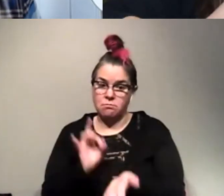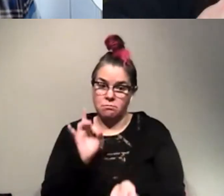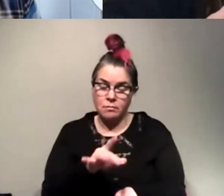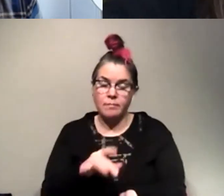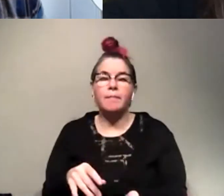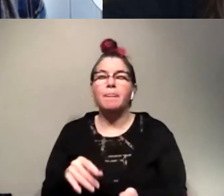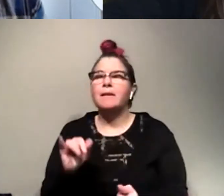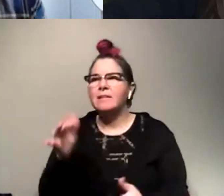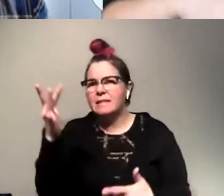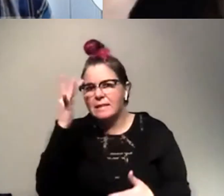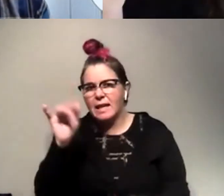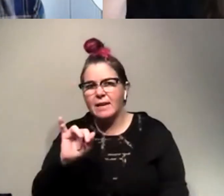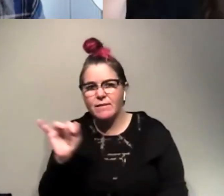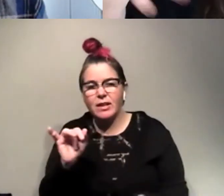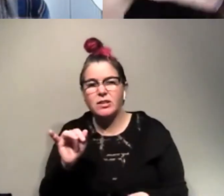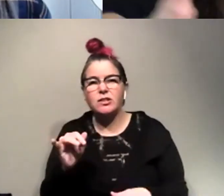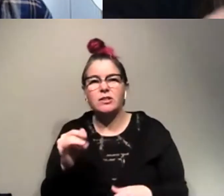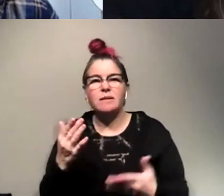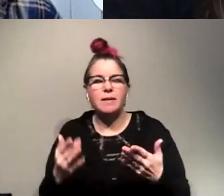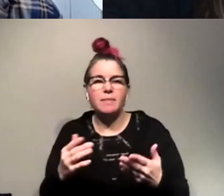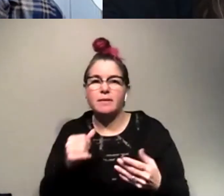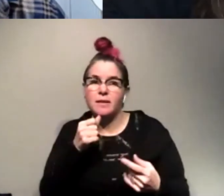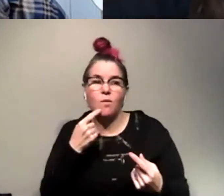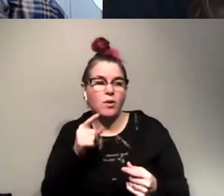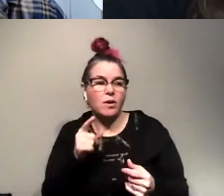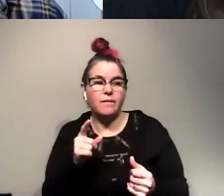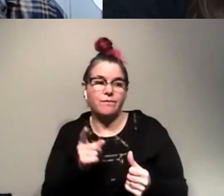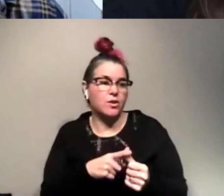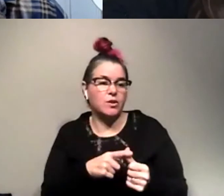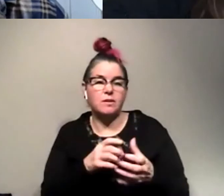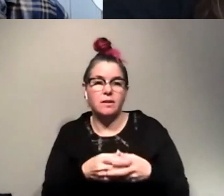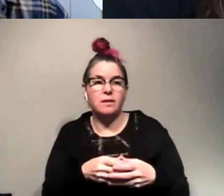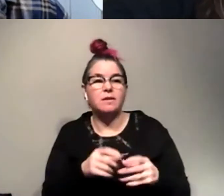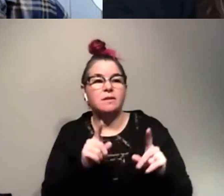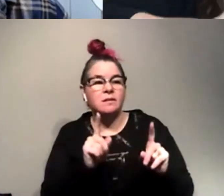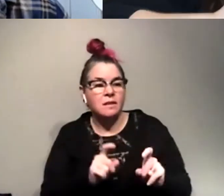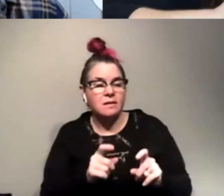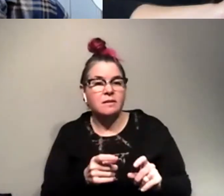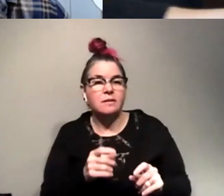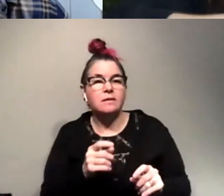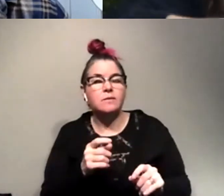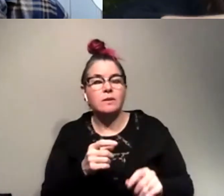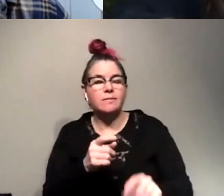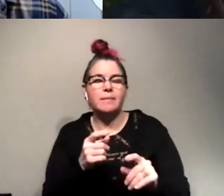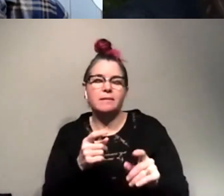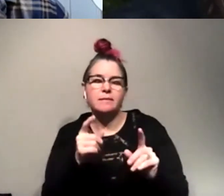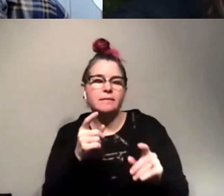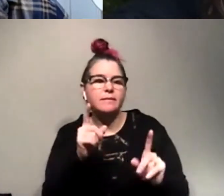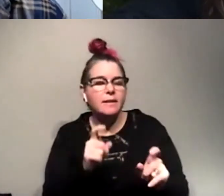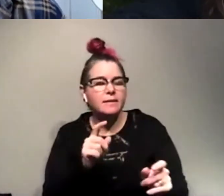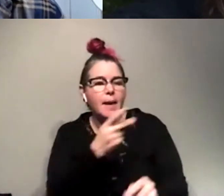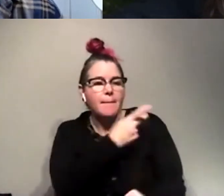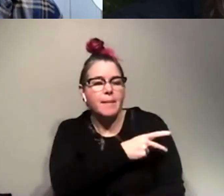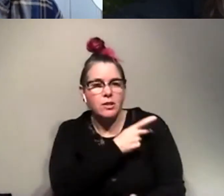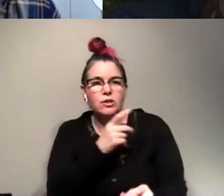an infection that maybe didn't work for the first set of antibiotics, you take a sample from the patient, you hit that bacterium with a bunch of